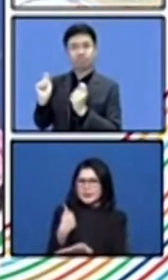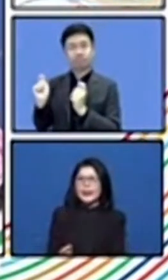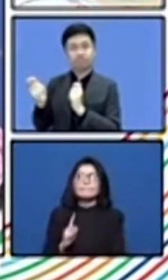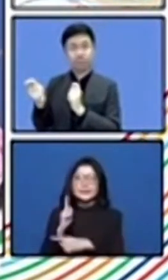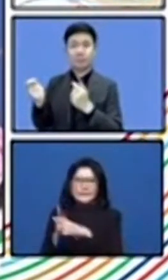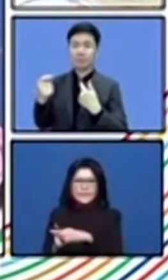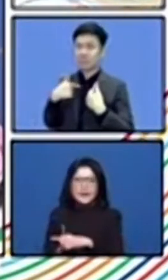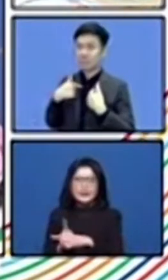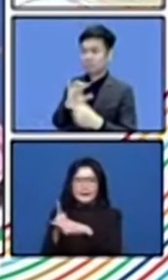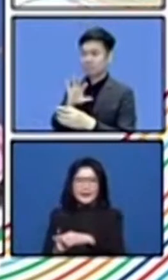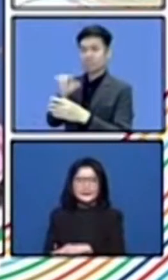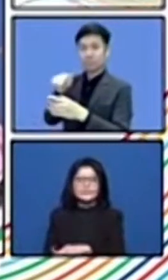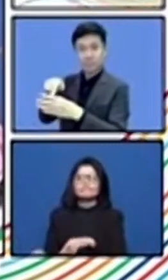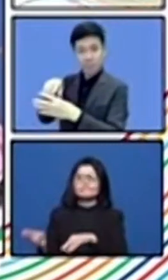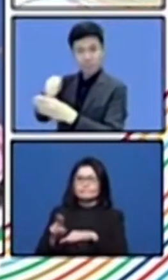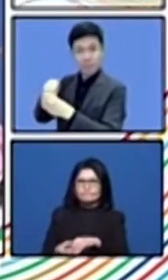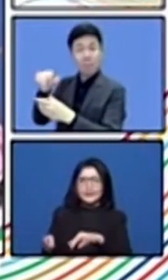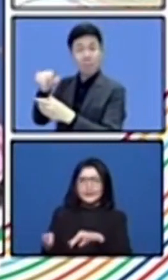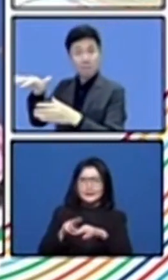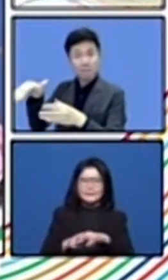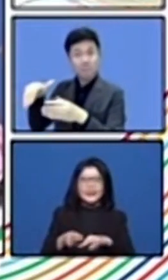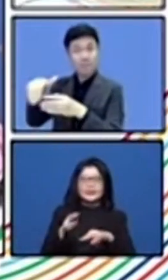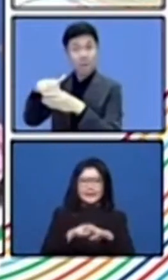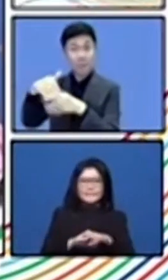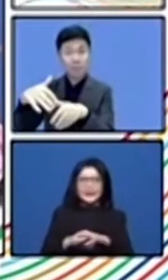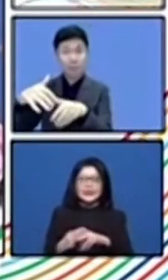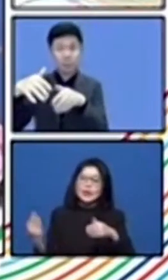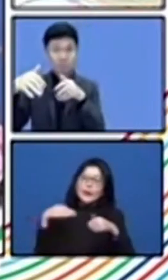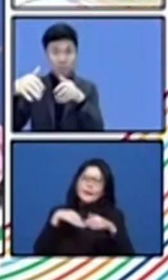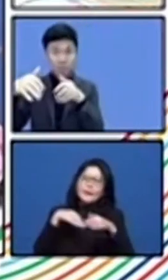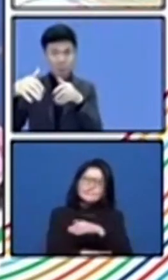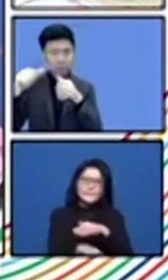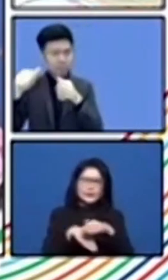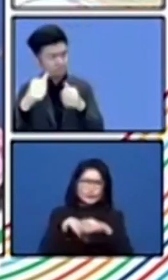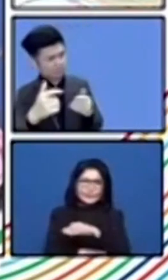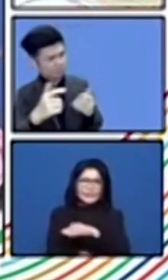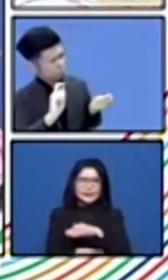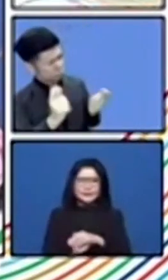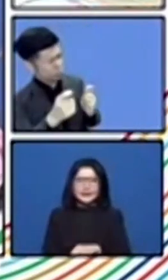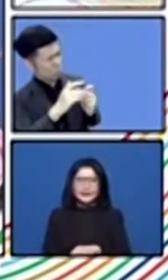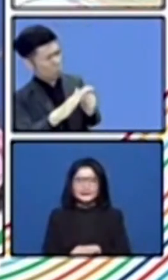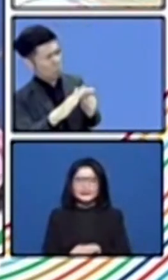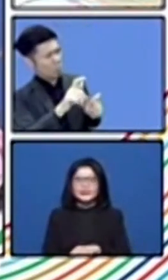parliamentarian in favor of persons with disabilities participation